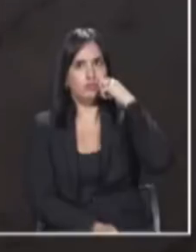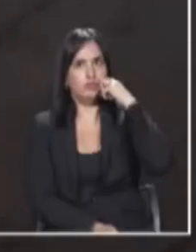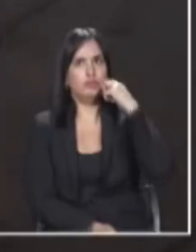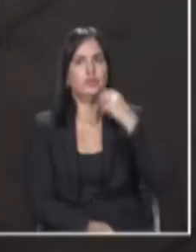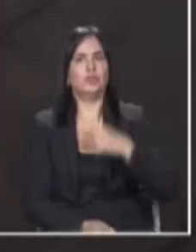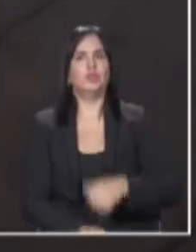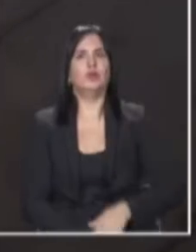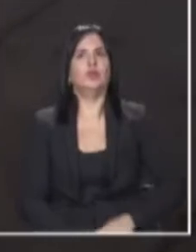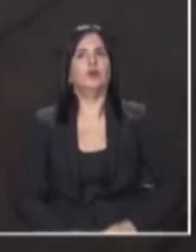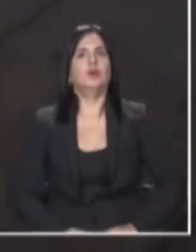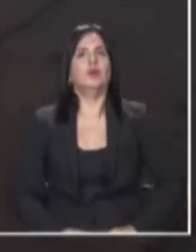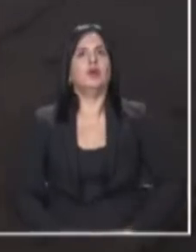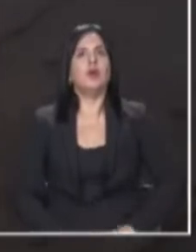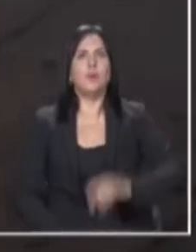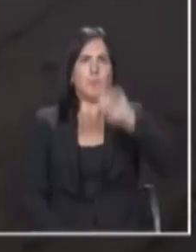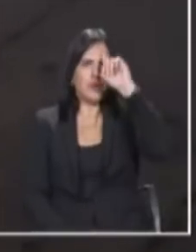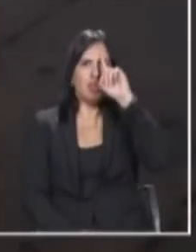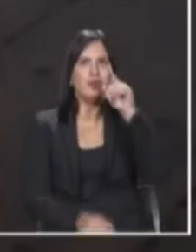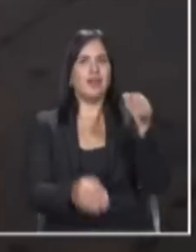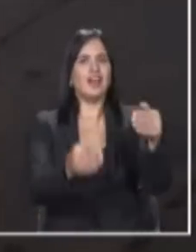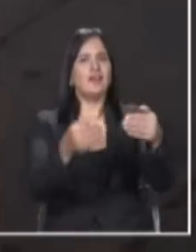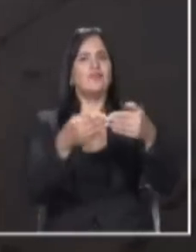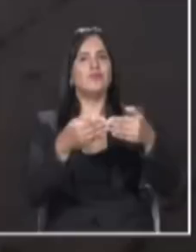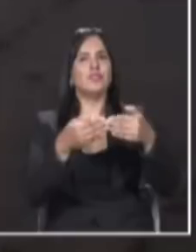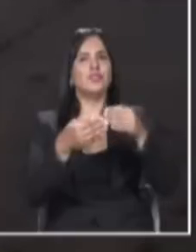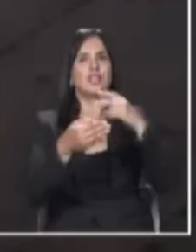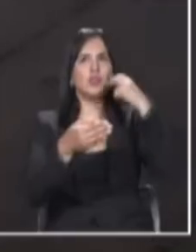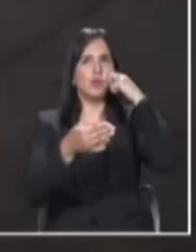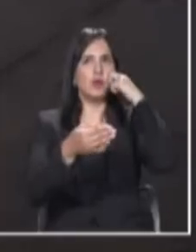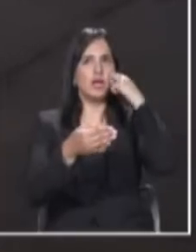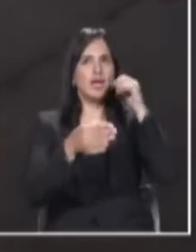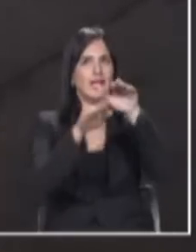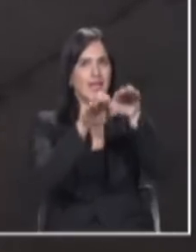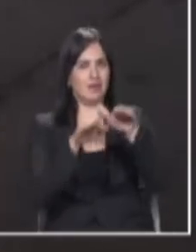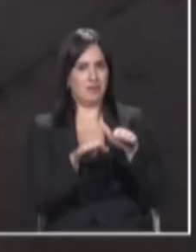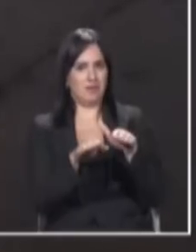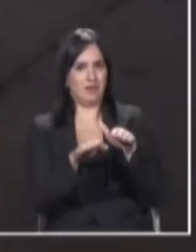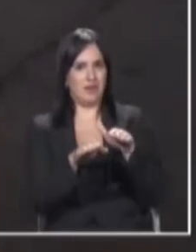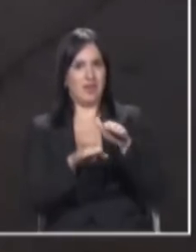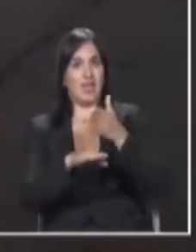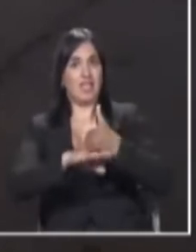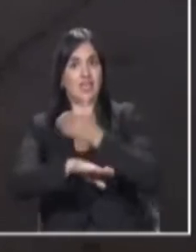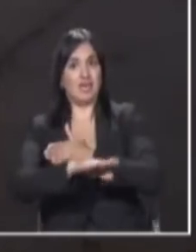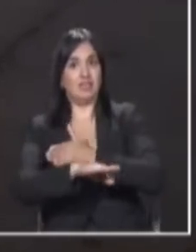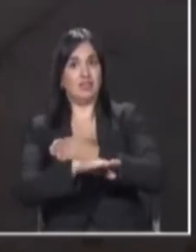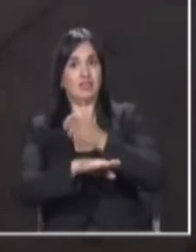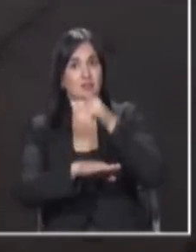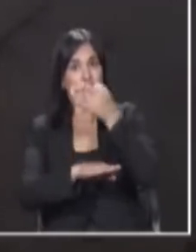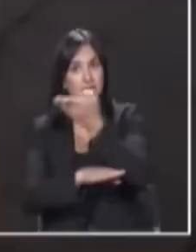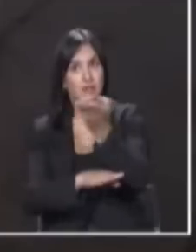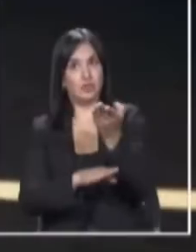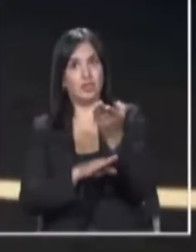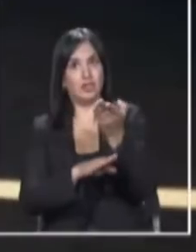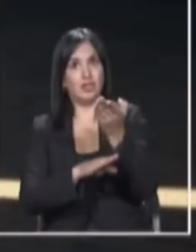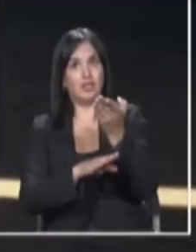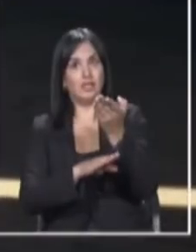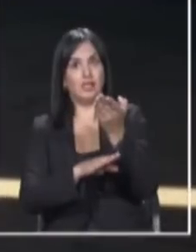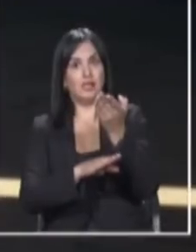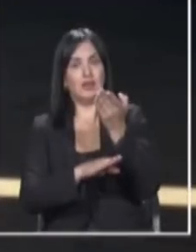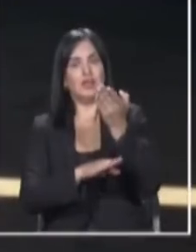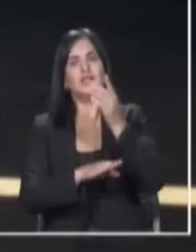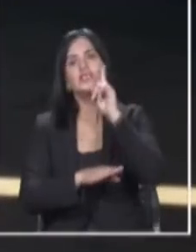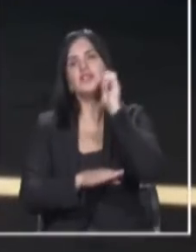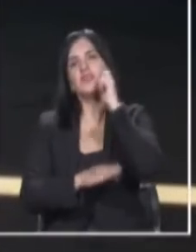the big big human Frontier is the same that it was in your time and it's death